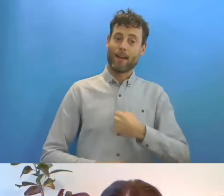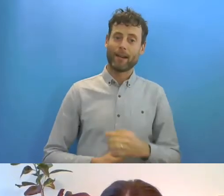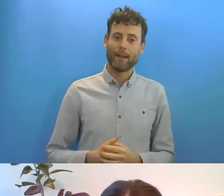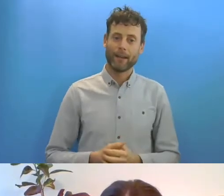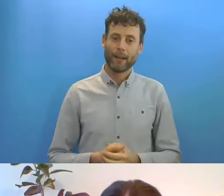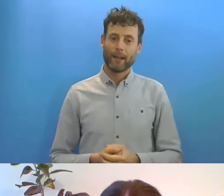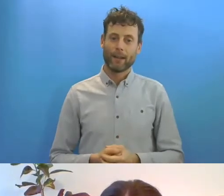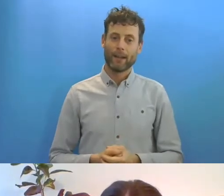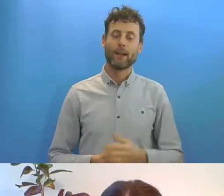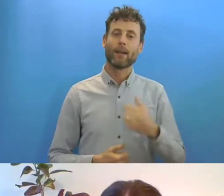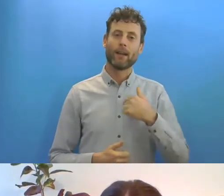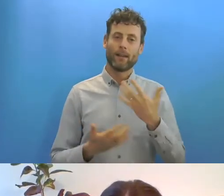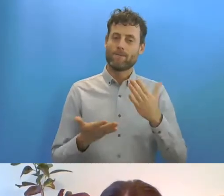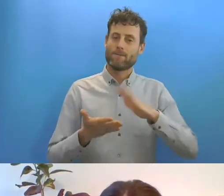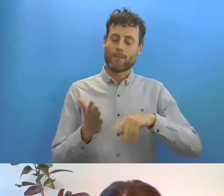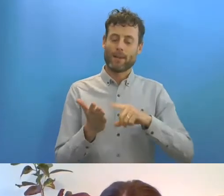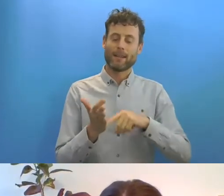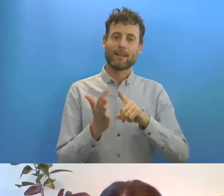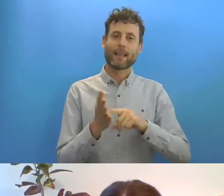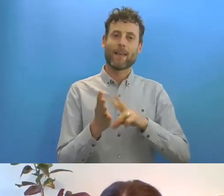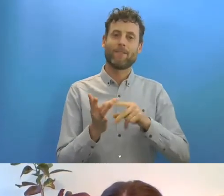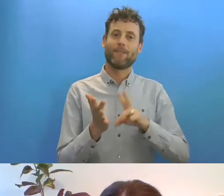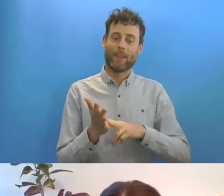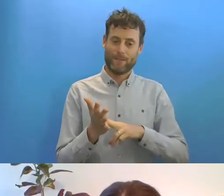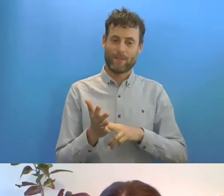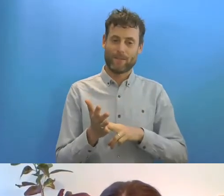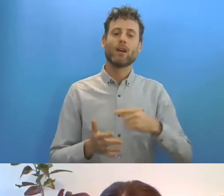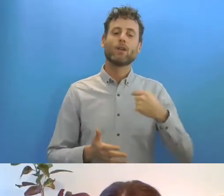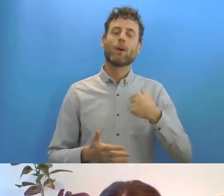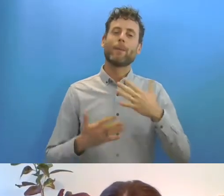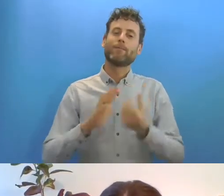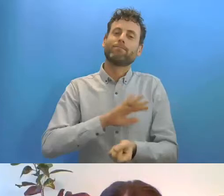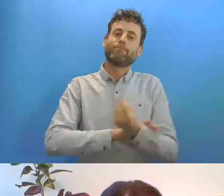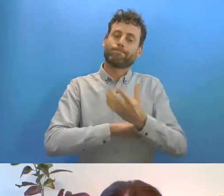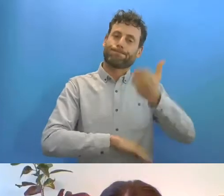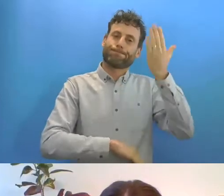I'm from Tel Aviv. I'm a paraplegic from a motorcycle accident in India.